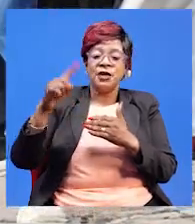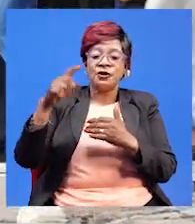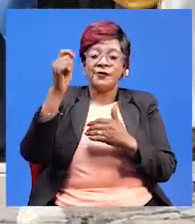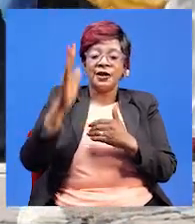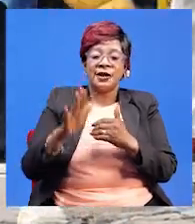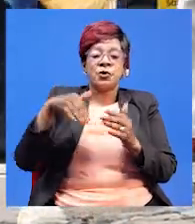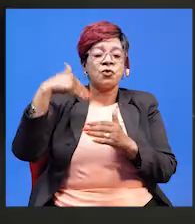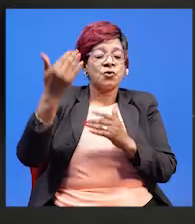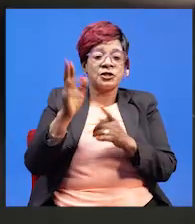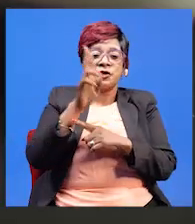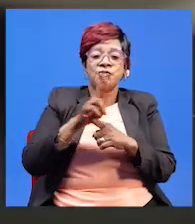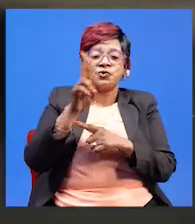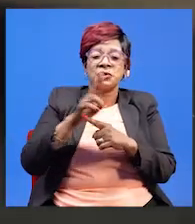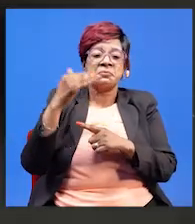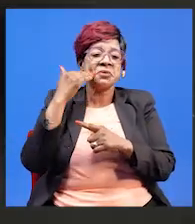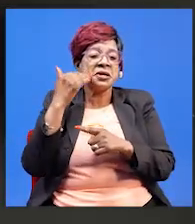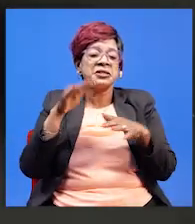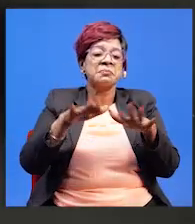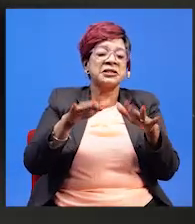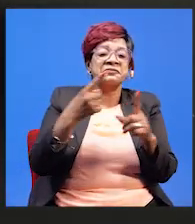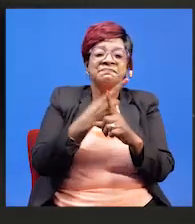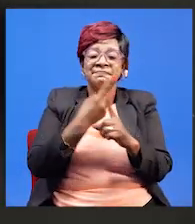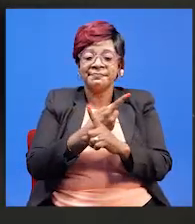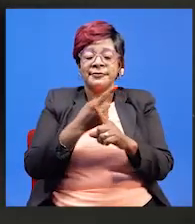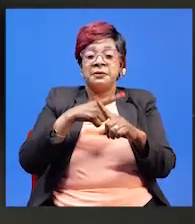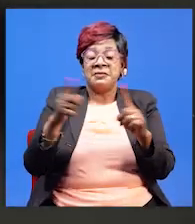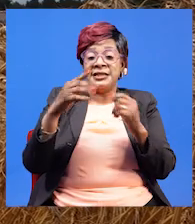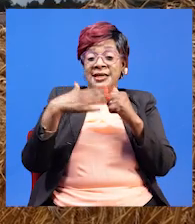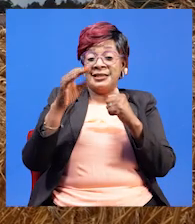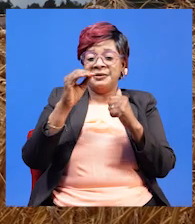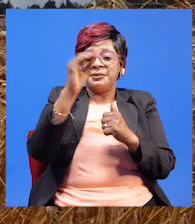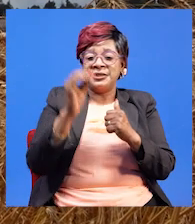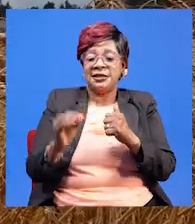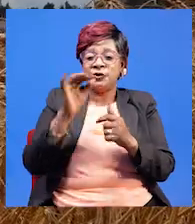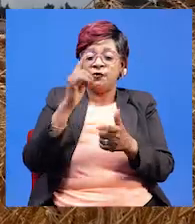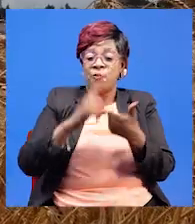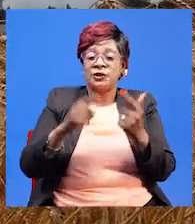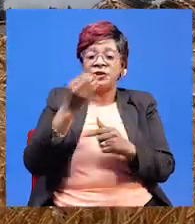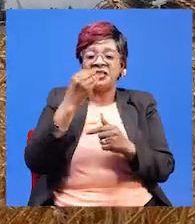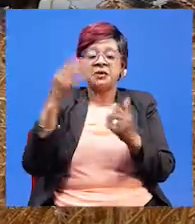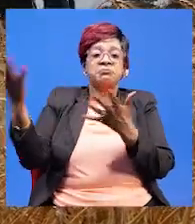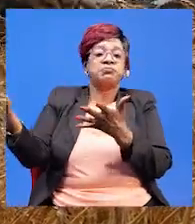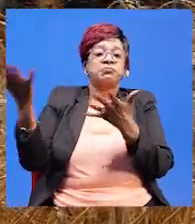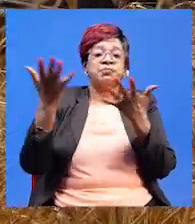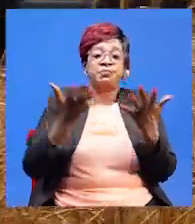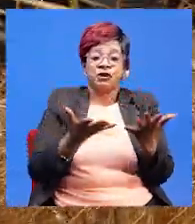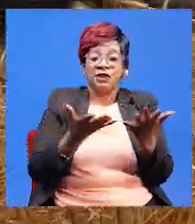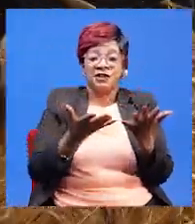Kenyans consume wheat products, yet nearly 90% of the wheat we eat is imported.